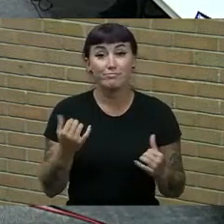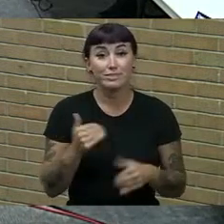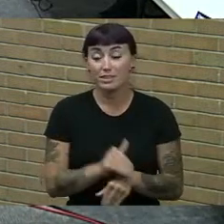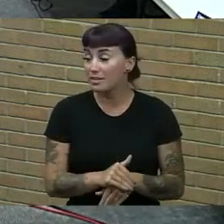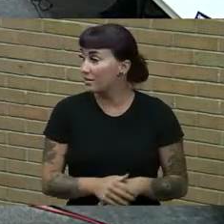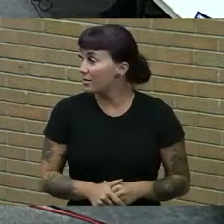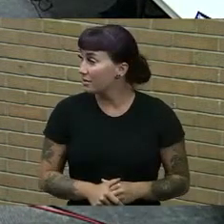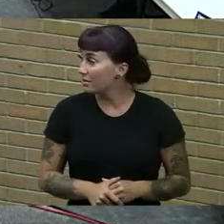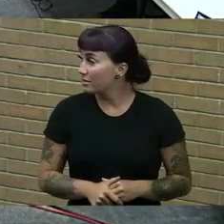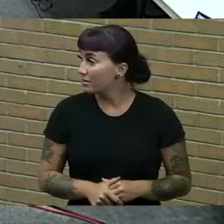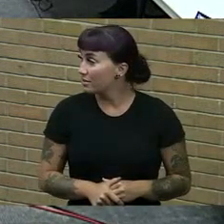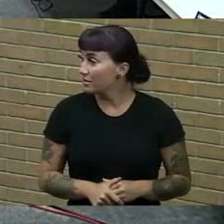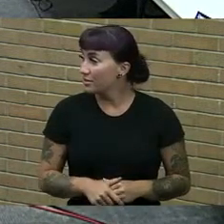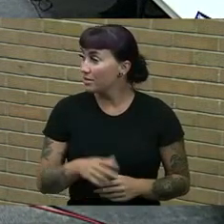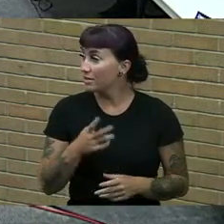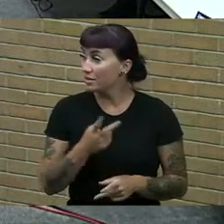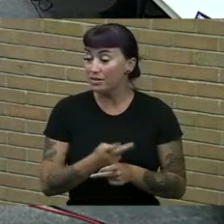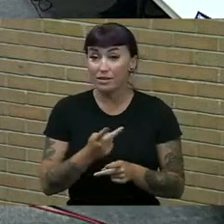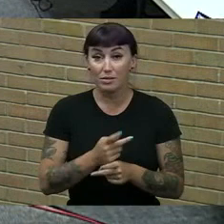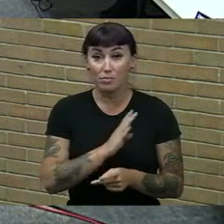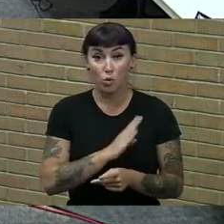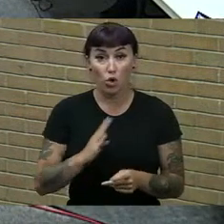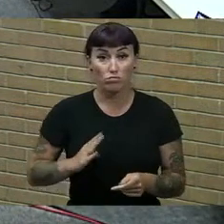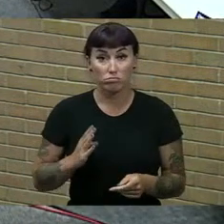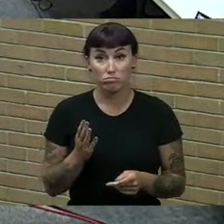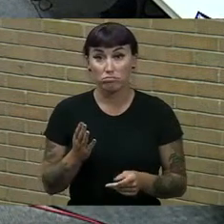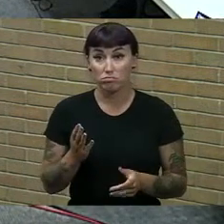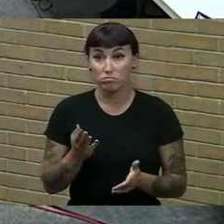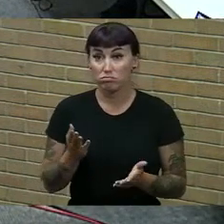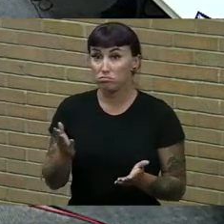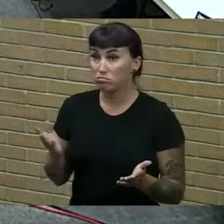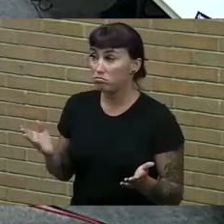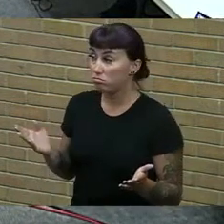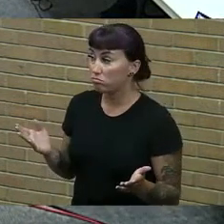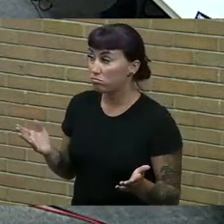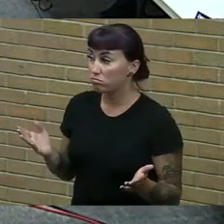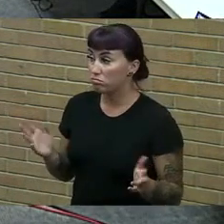evening. Matters of the town board. Nothing further.